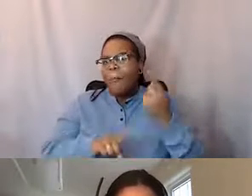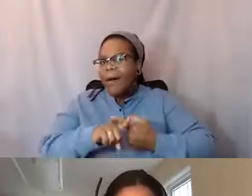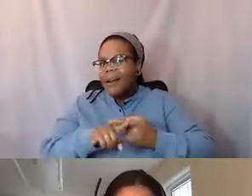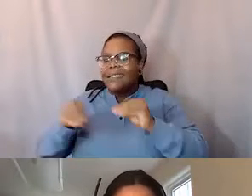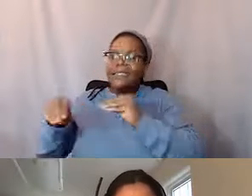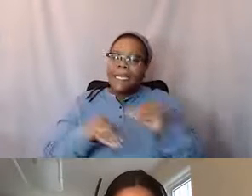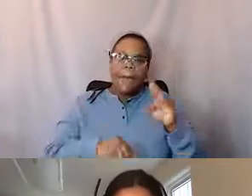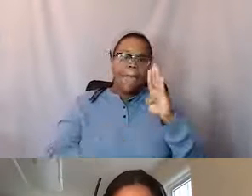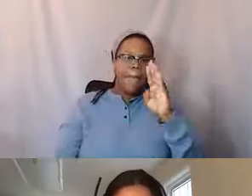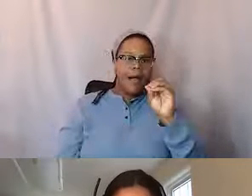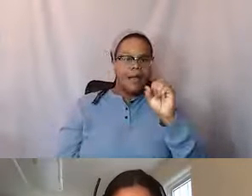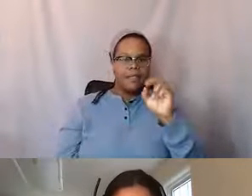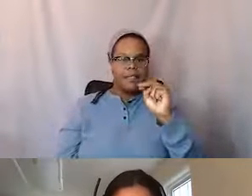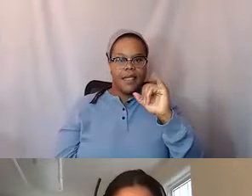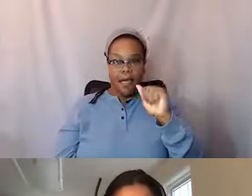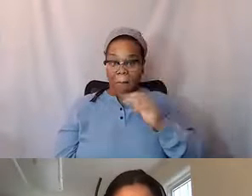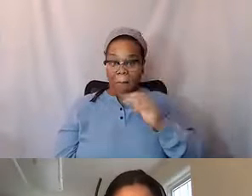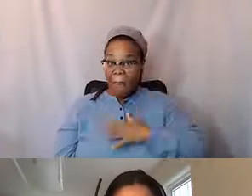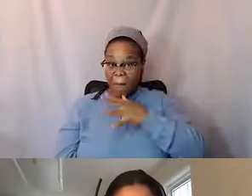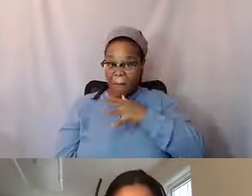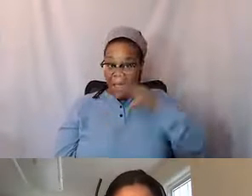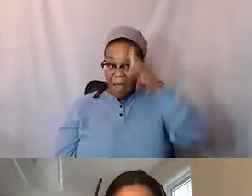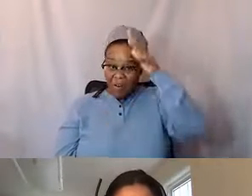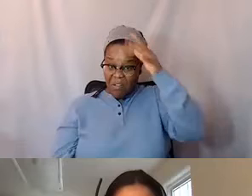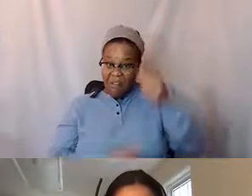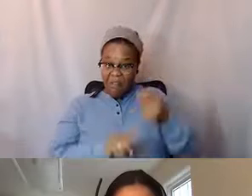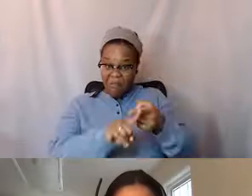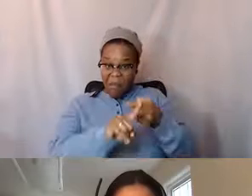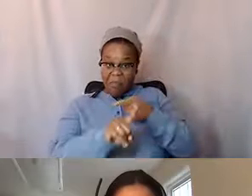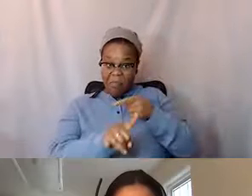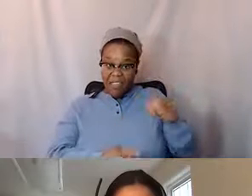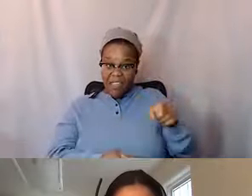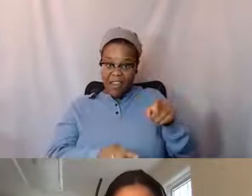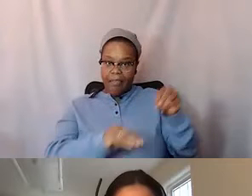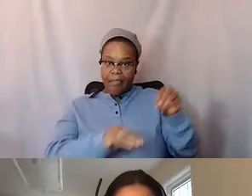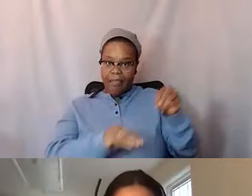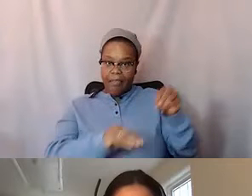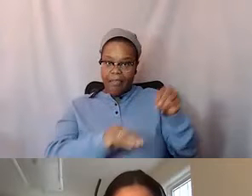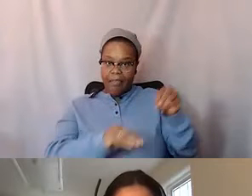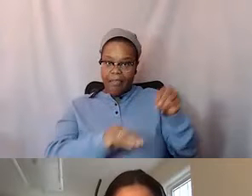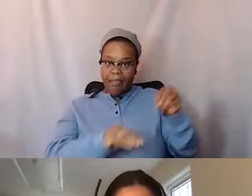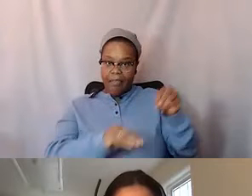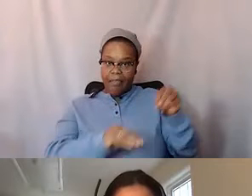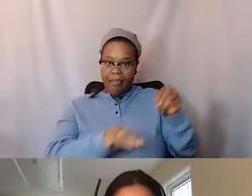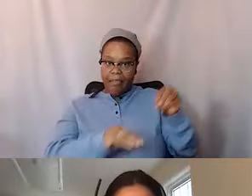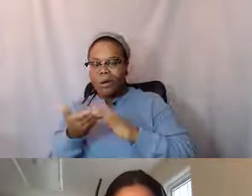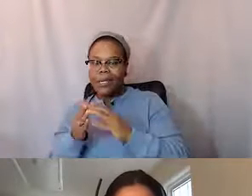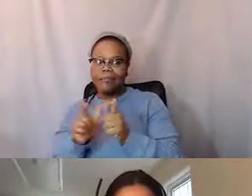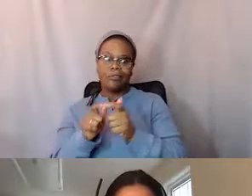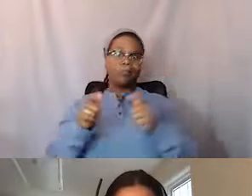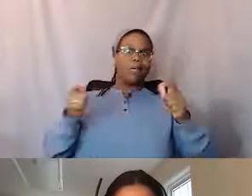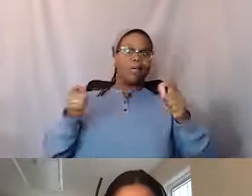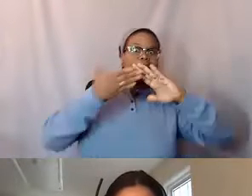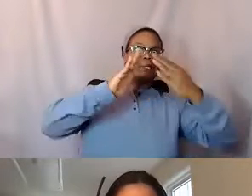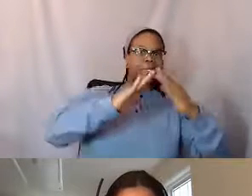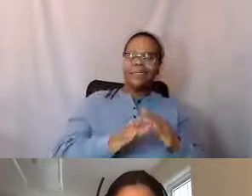for 6 years, where my parents are from, and then moved to Croatia, to a small town, then a bigger town, then a city. So it's very confusing when people ask,